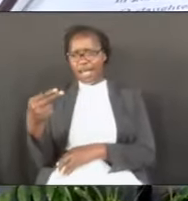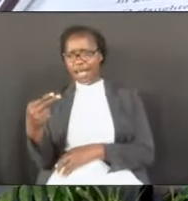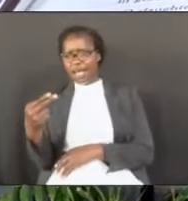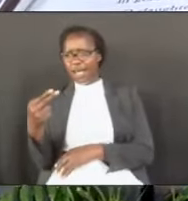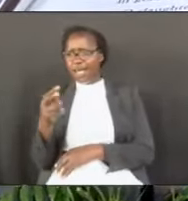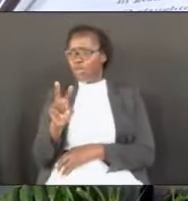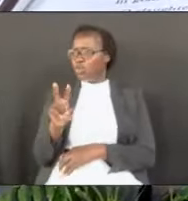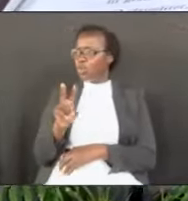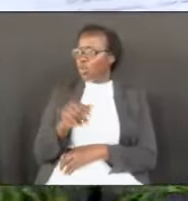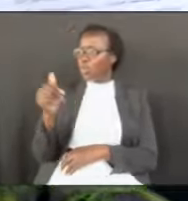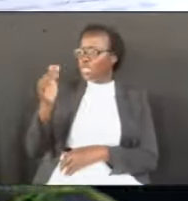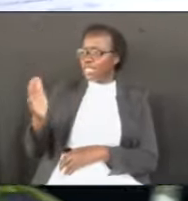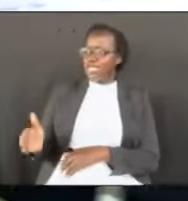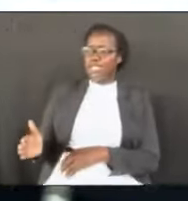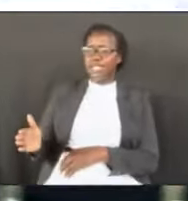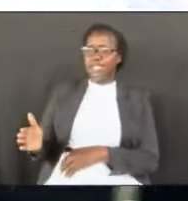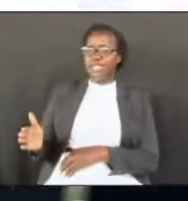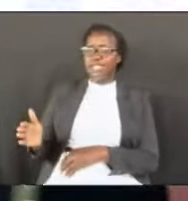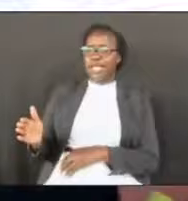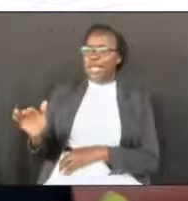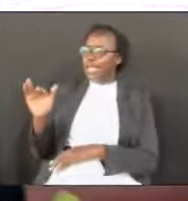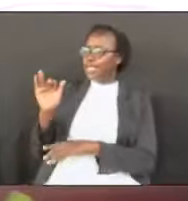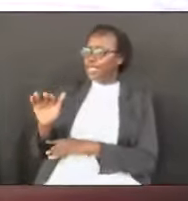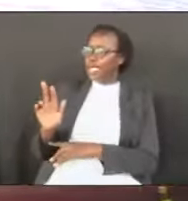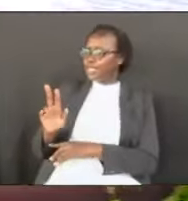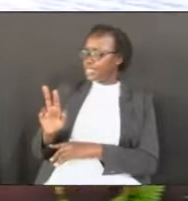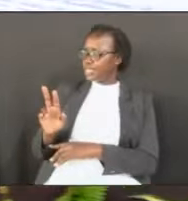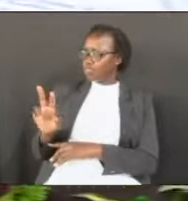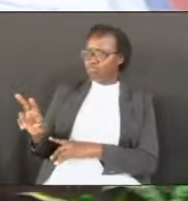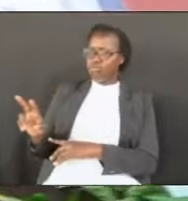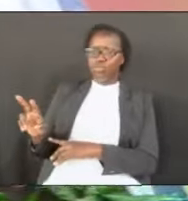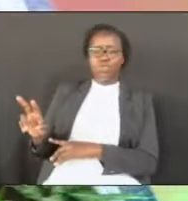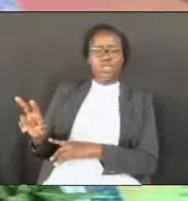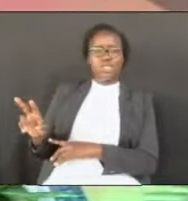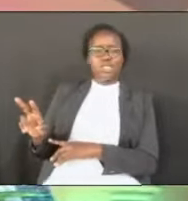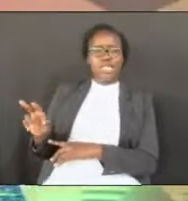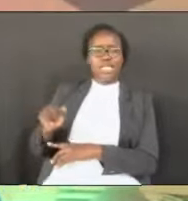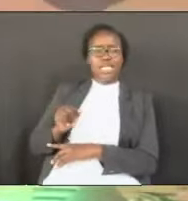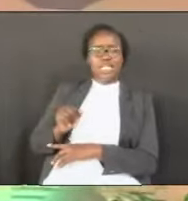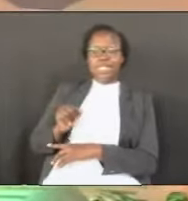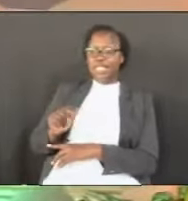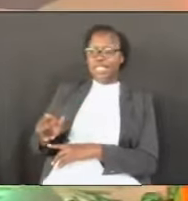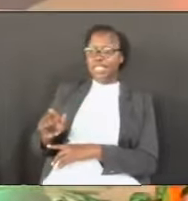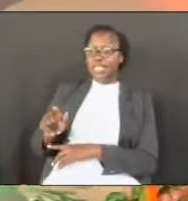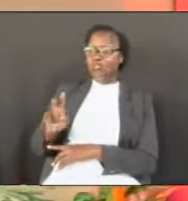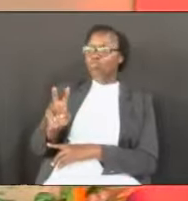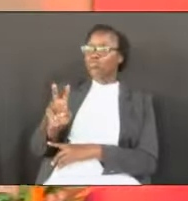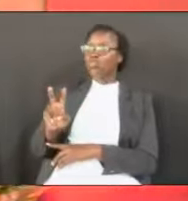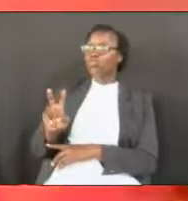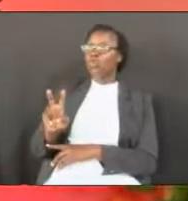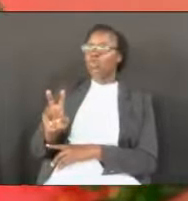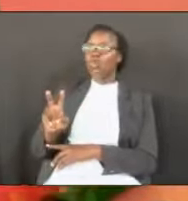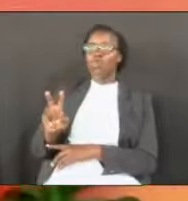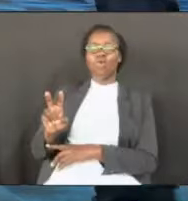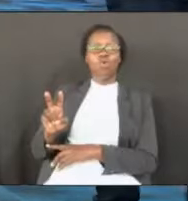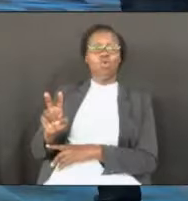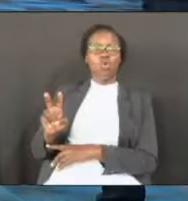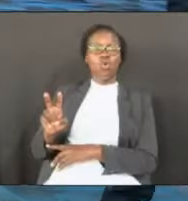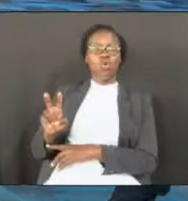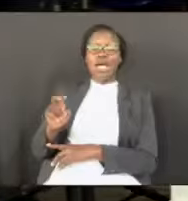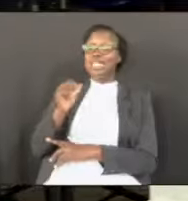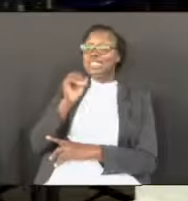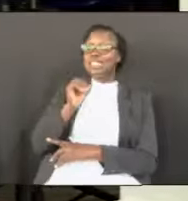on the other side. And as Aga looked on the other side, she saw, hallelujah,